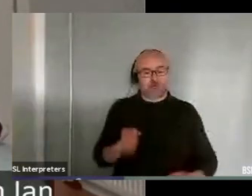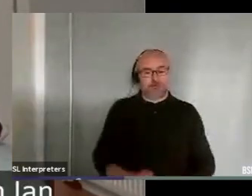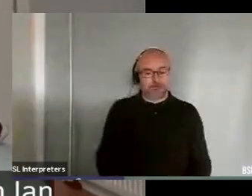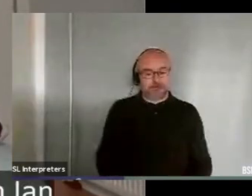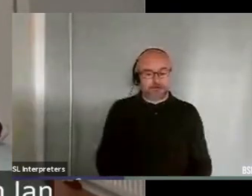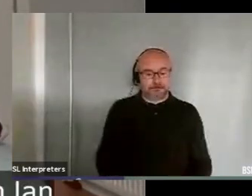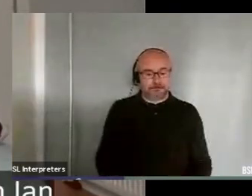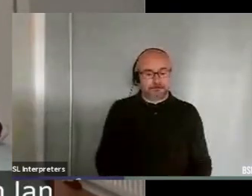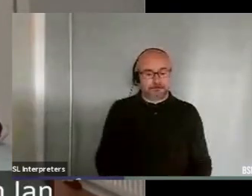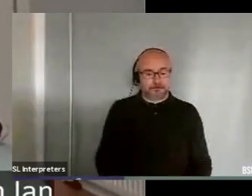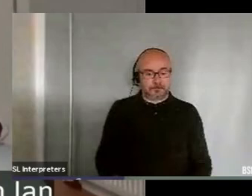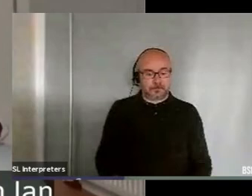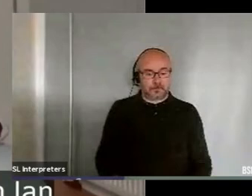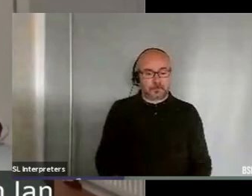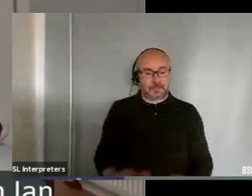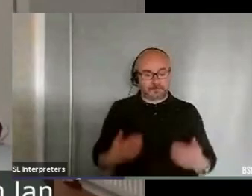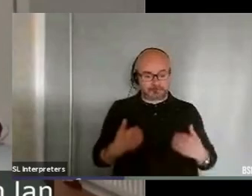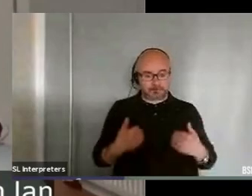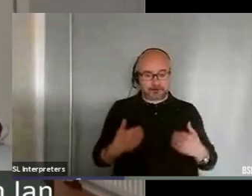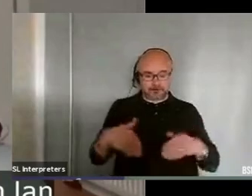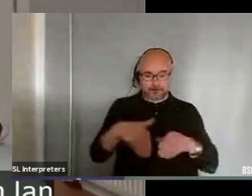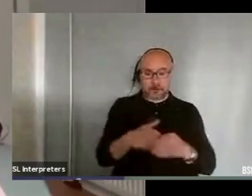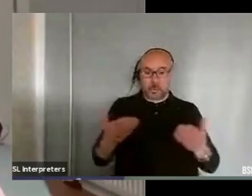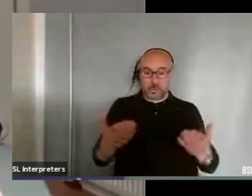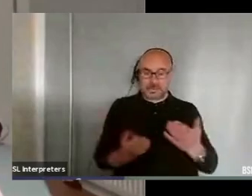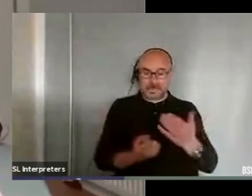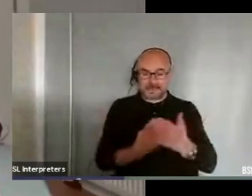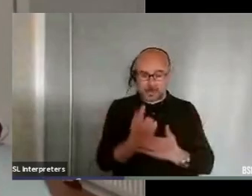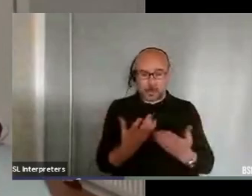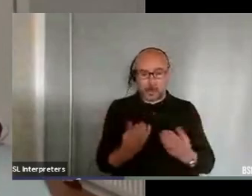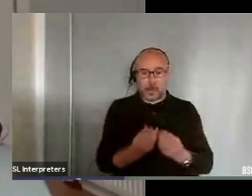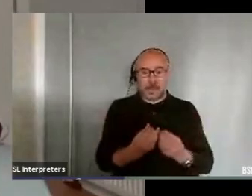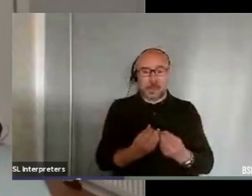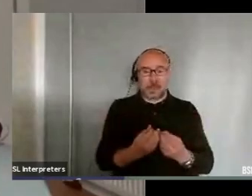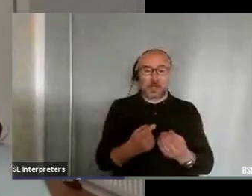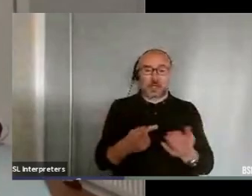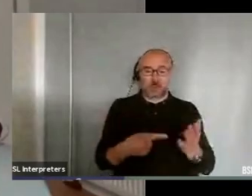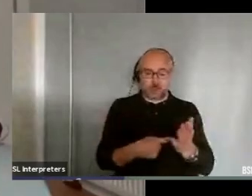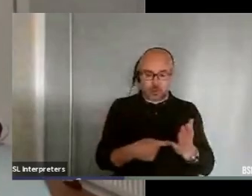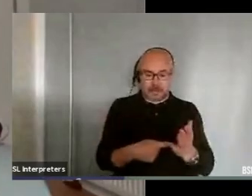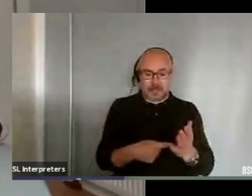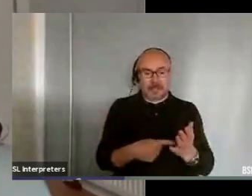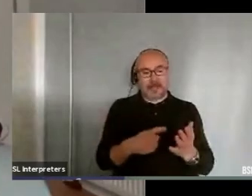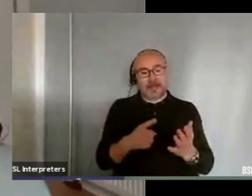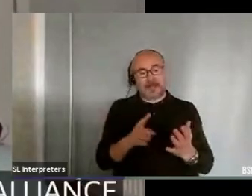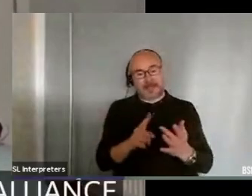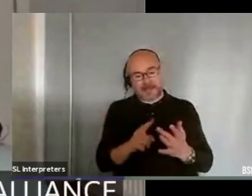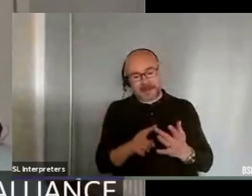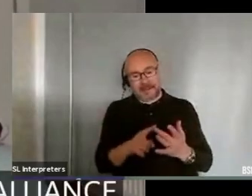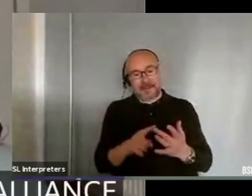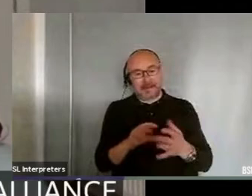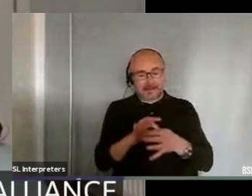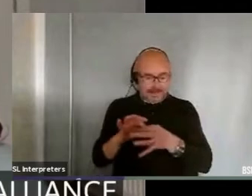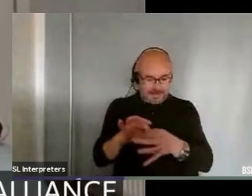Tommy, with Irene, with the Alliance, with Ian, and everything coming together into this, let's call